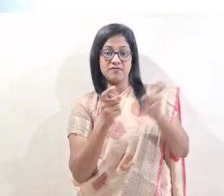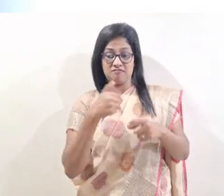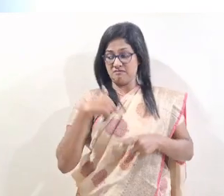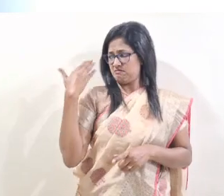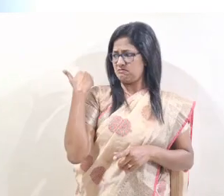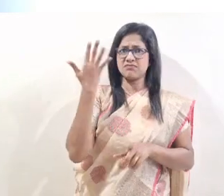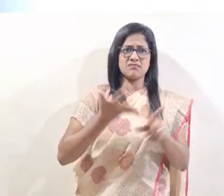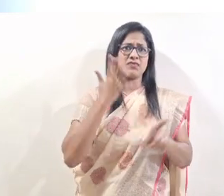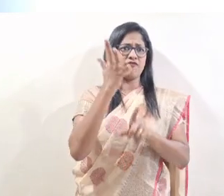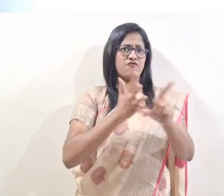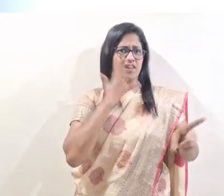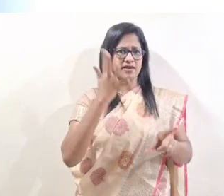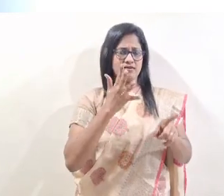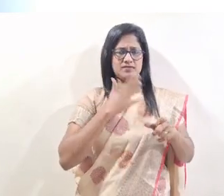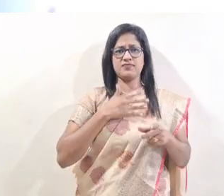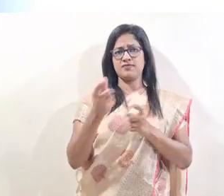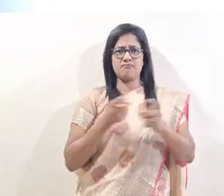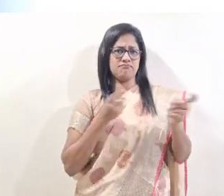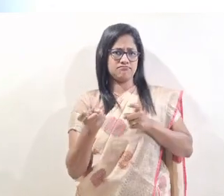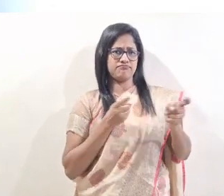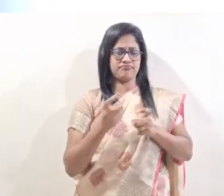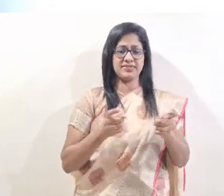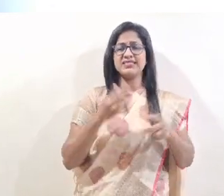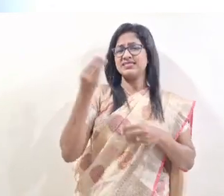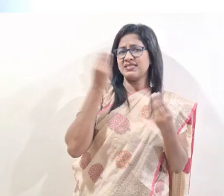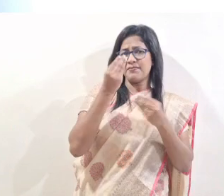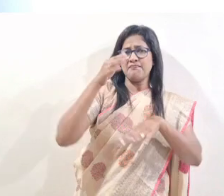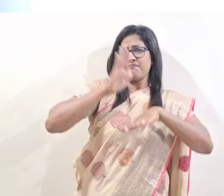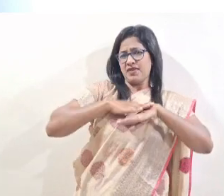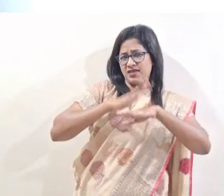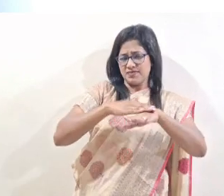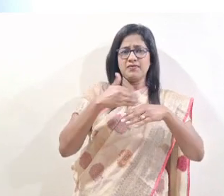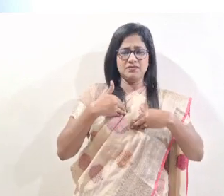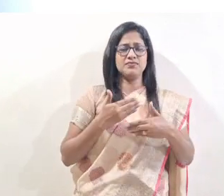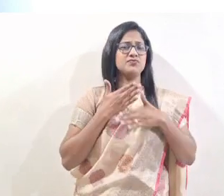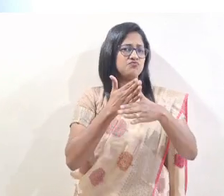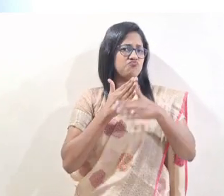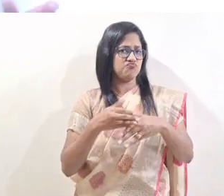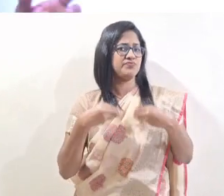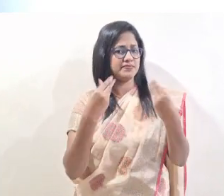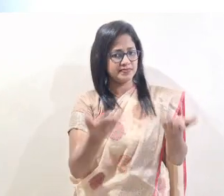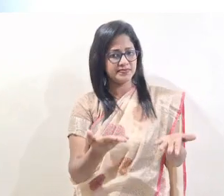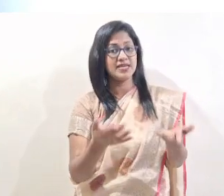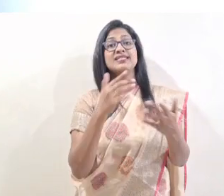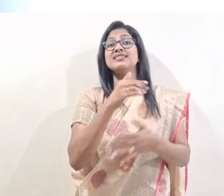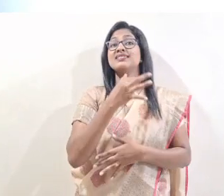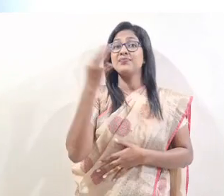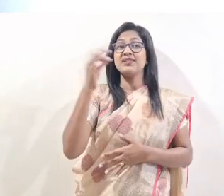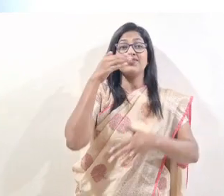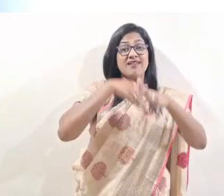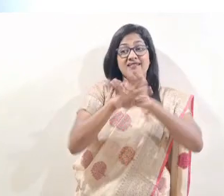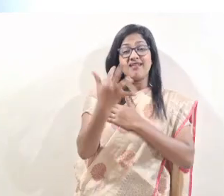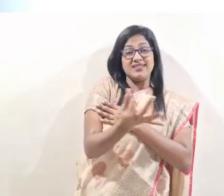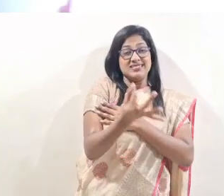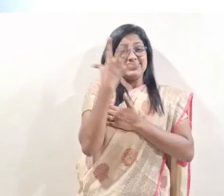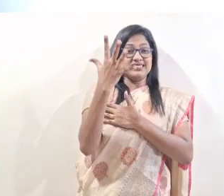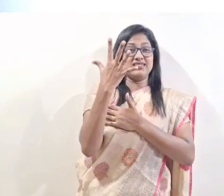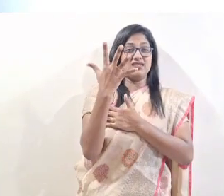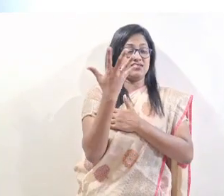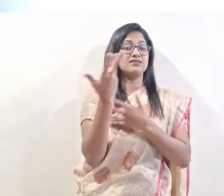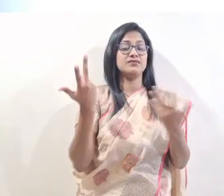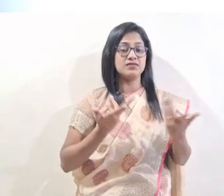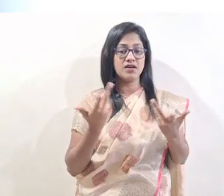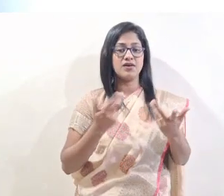operating it, and some of the experiences I'm going to share with you, especially on the resilience side. There are